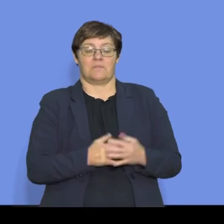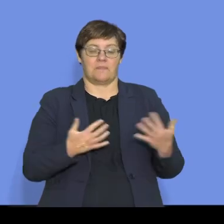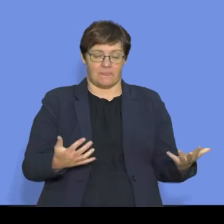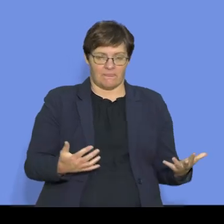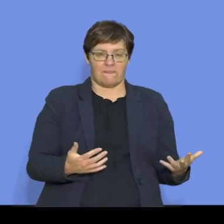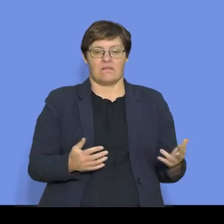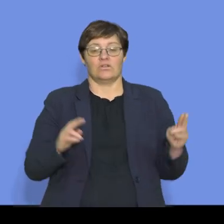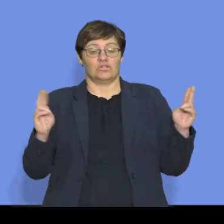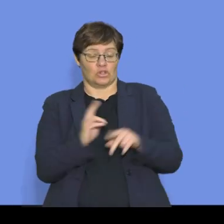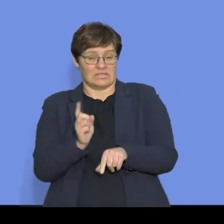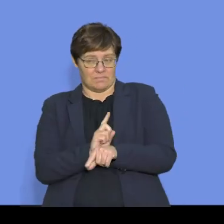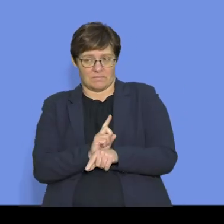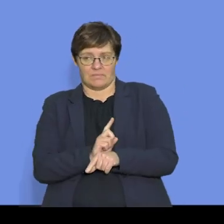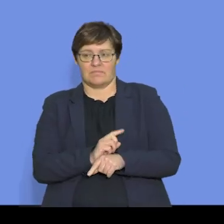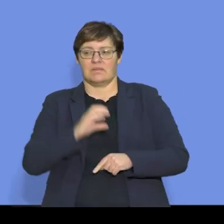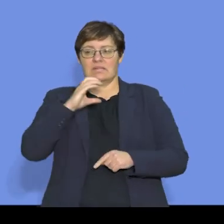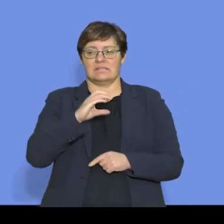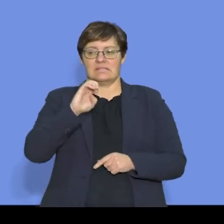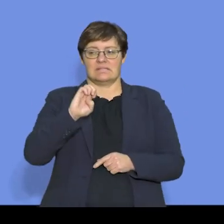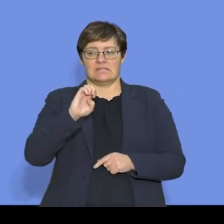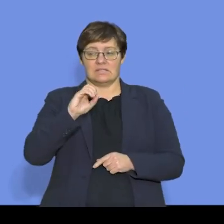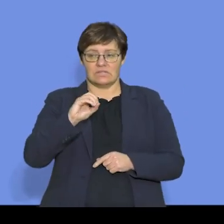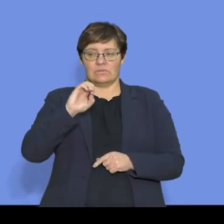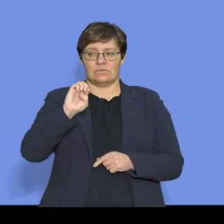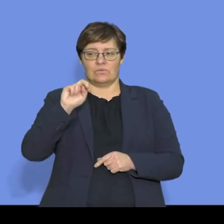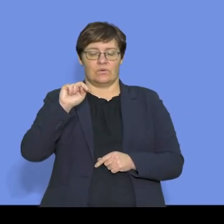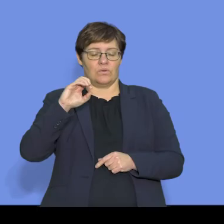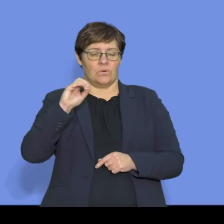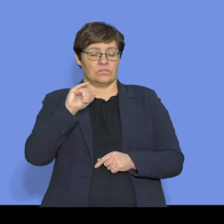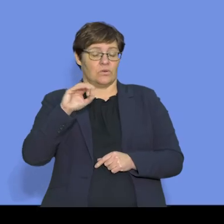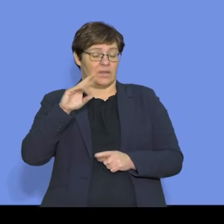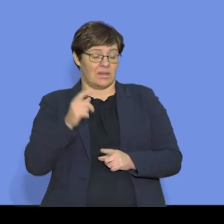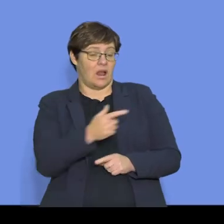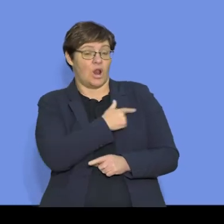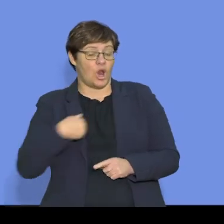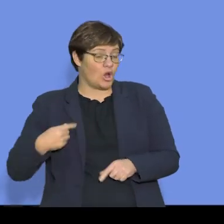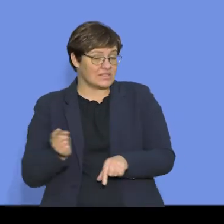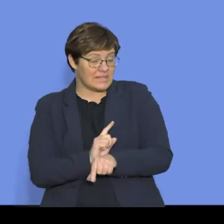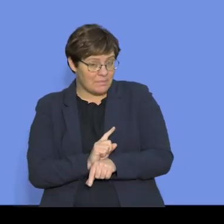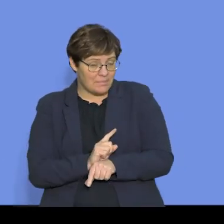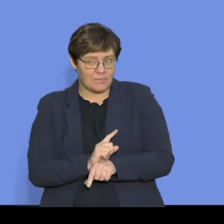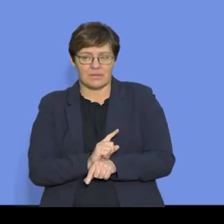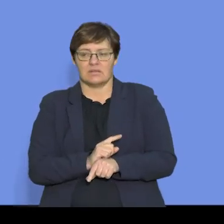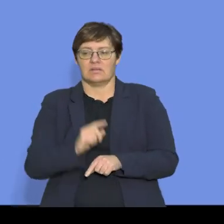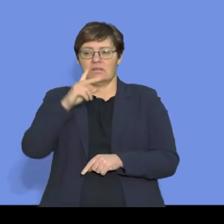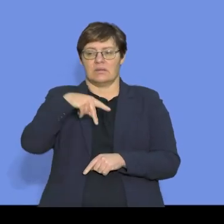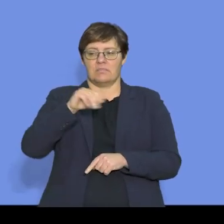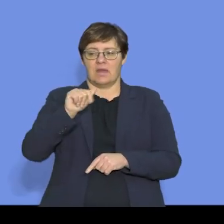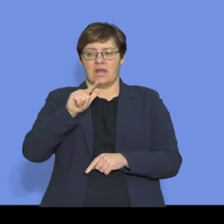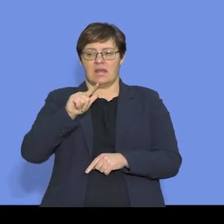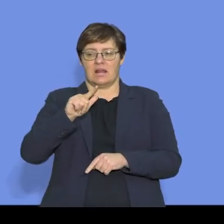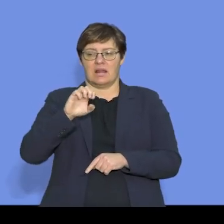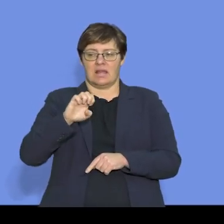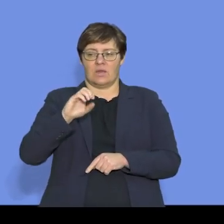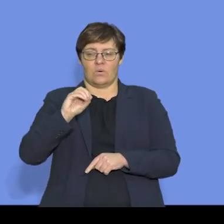1. Shortest duration, the Cenozoic period. The longest duration,